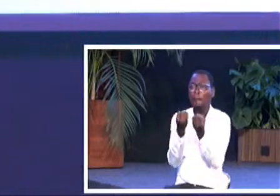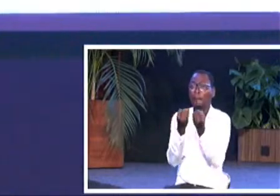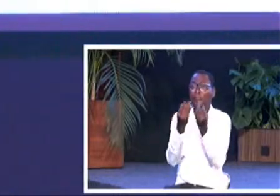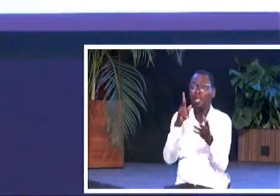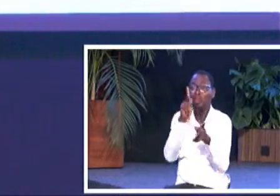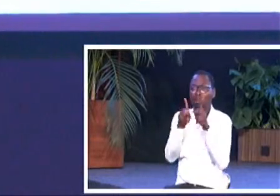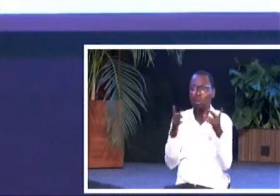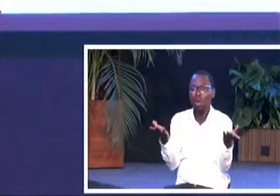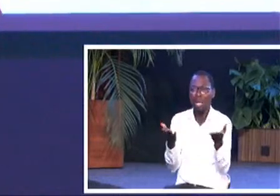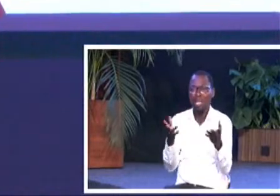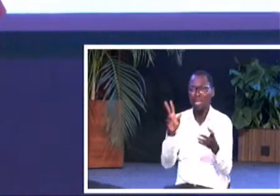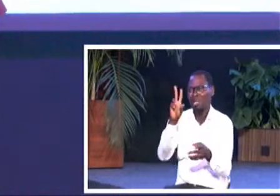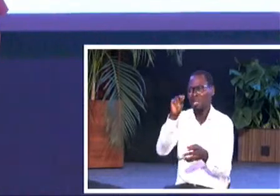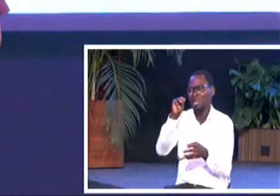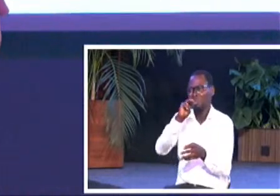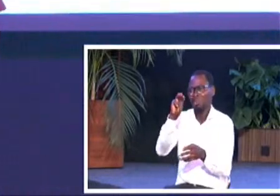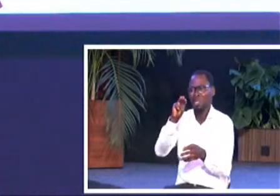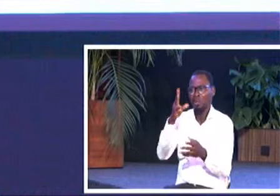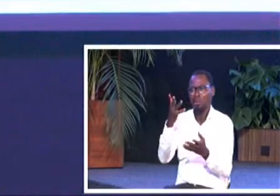30 million plus.